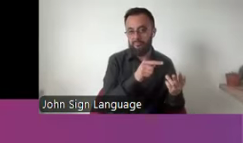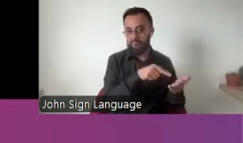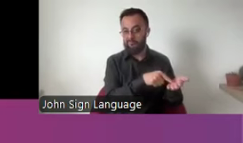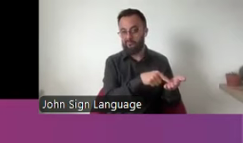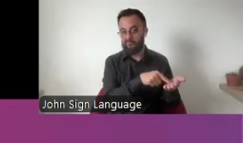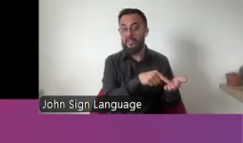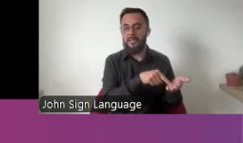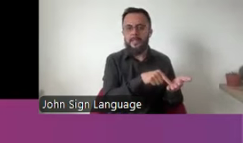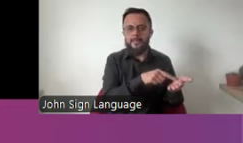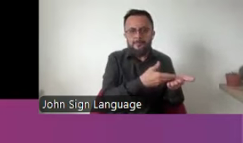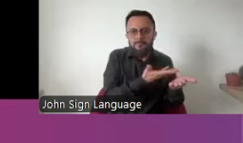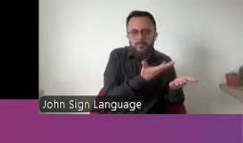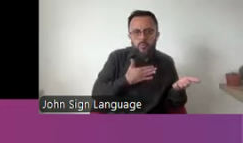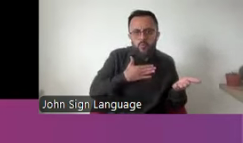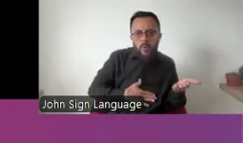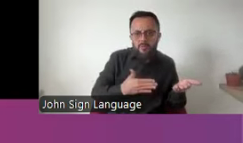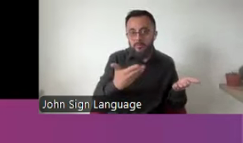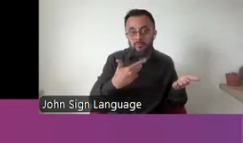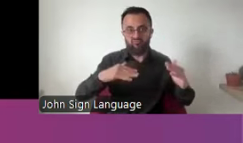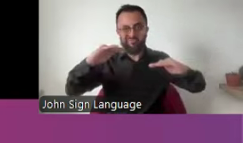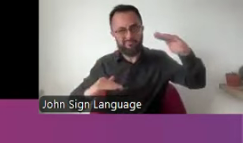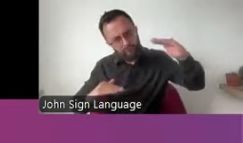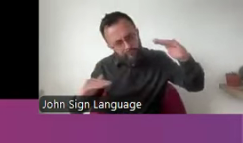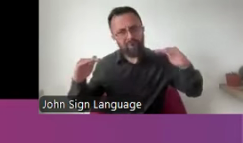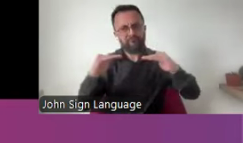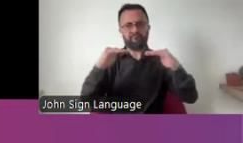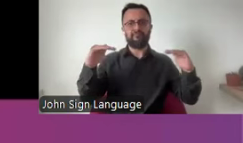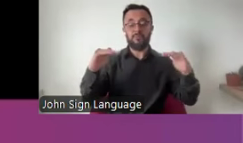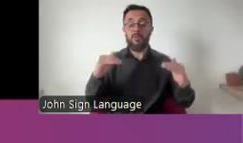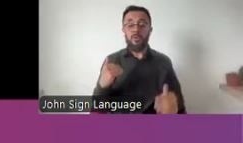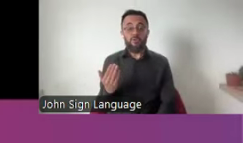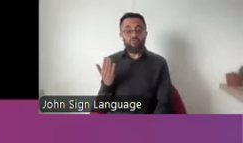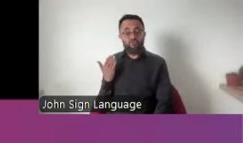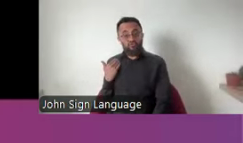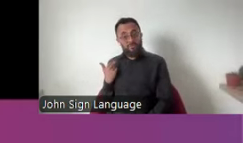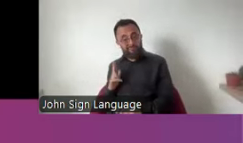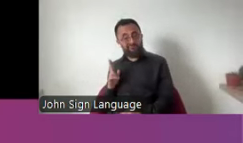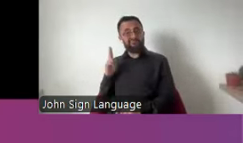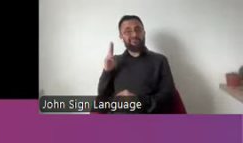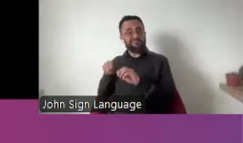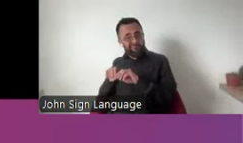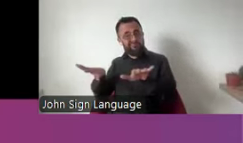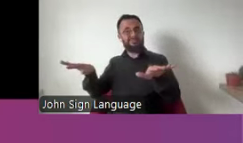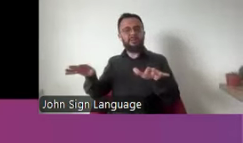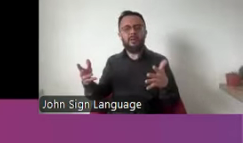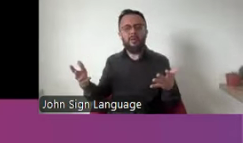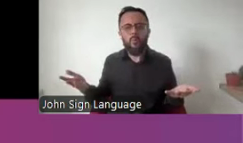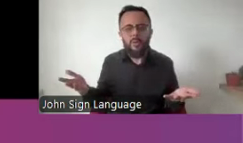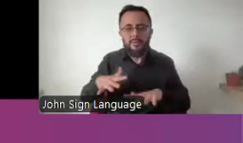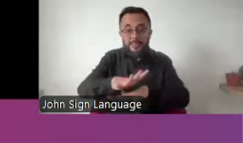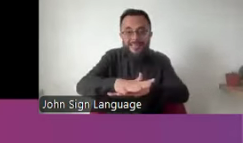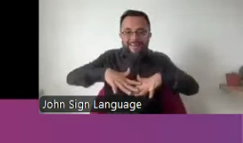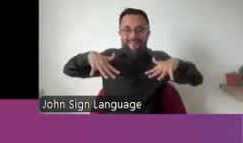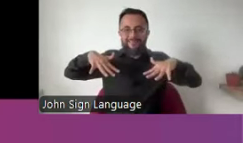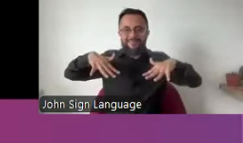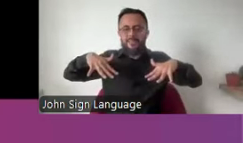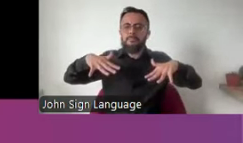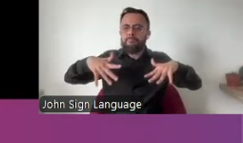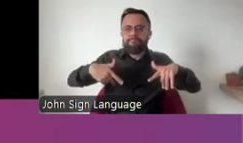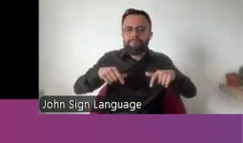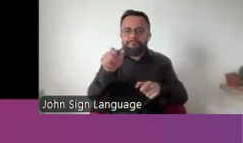is bringing together health and disability stakeholders under this common vision and mission